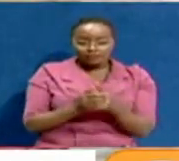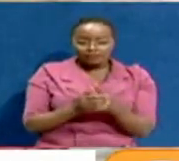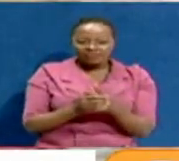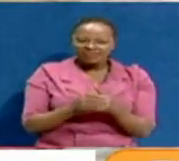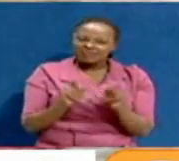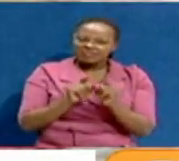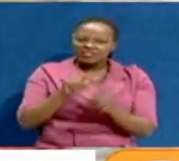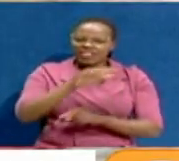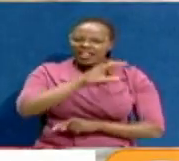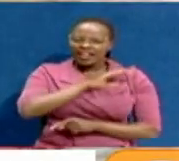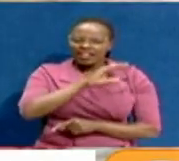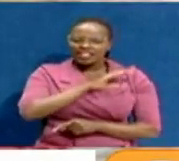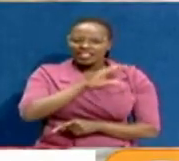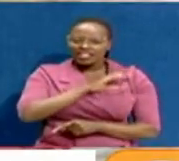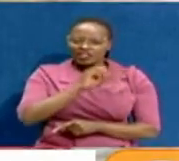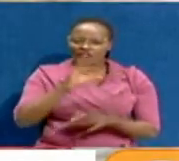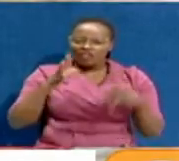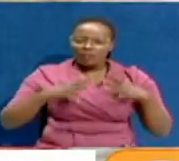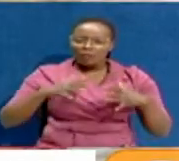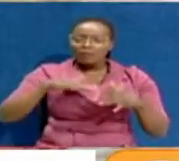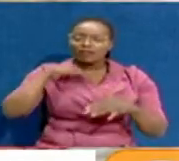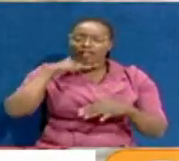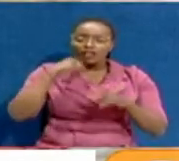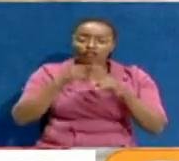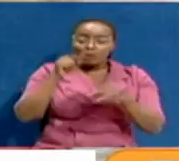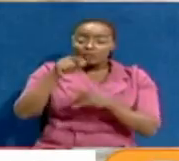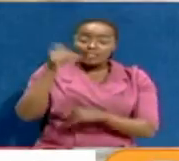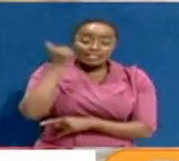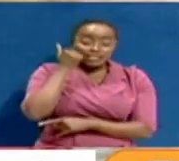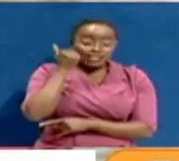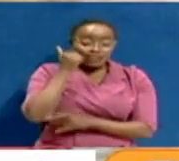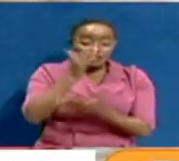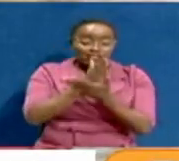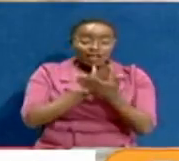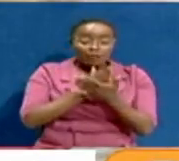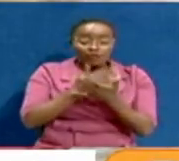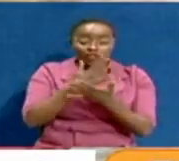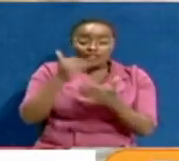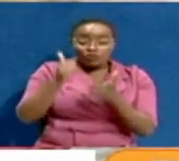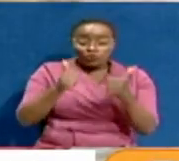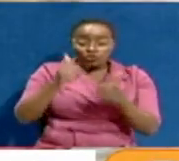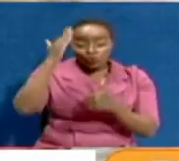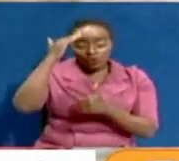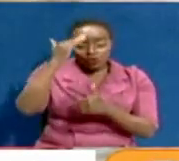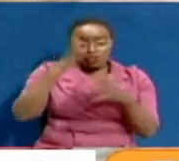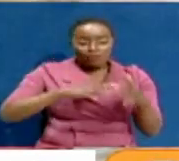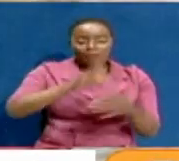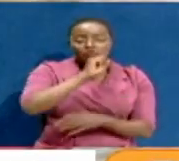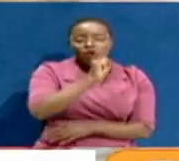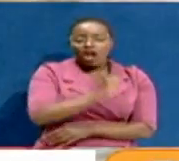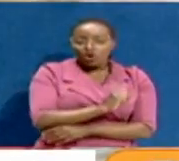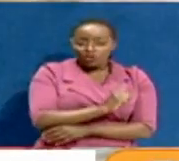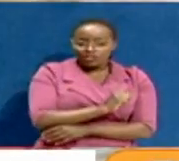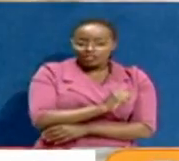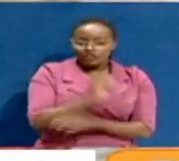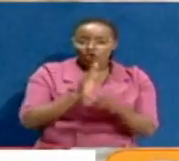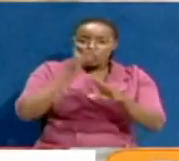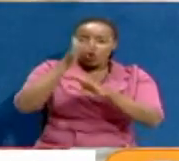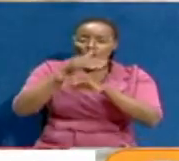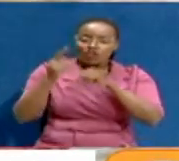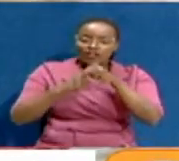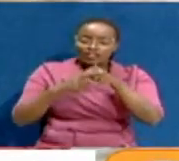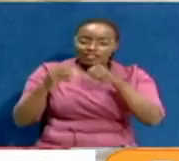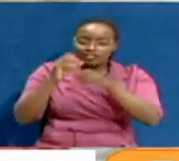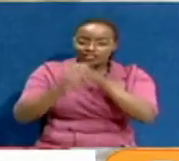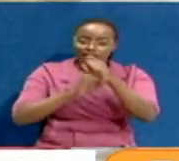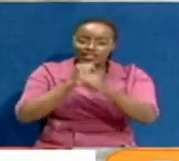sort of characteristics of those who've died from this disease, some of the things we notice, those who are older, so above the age of 60,